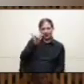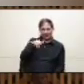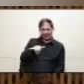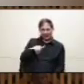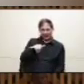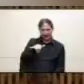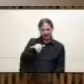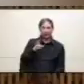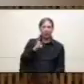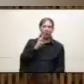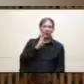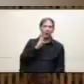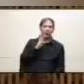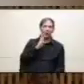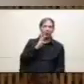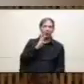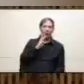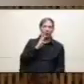water